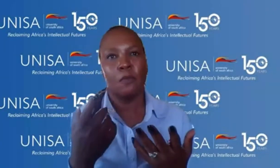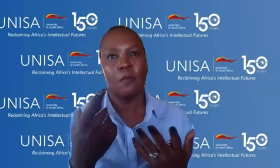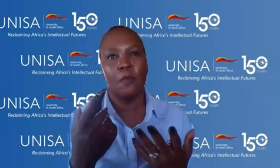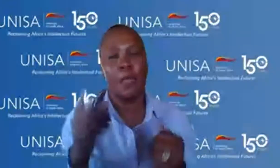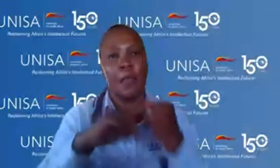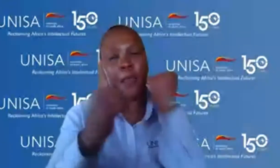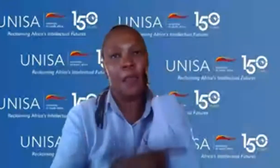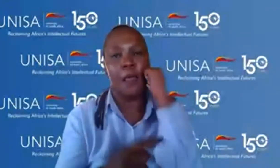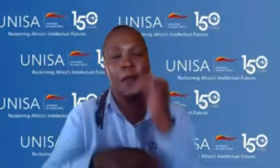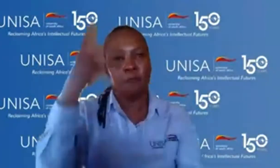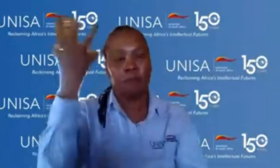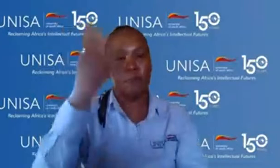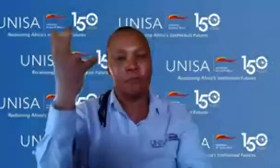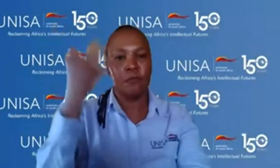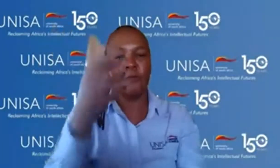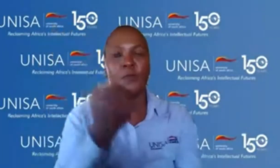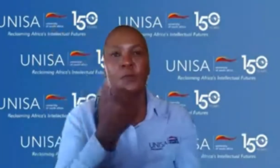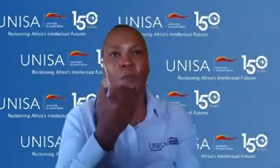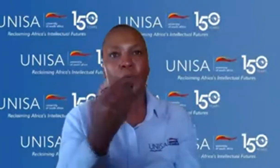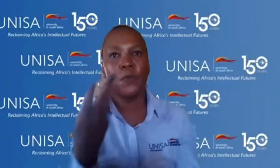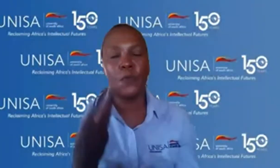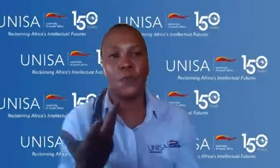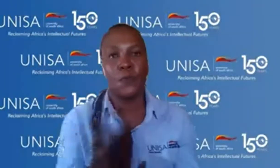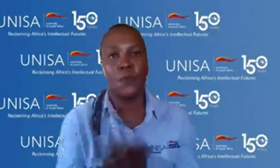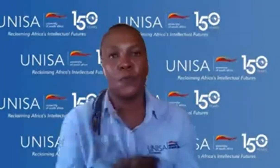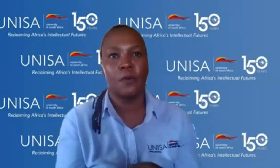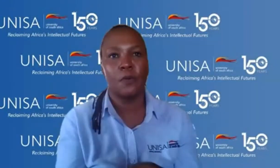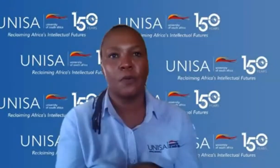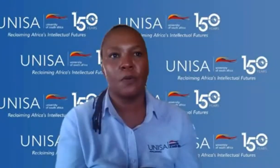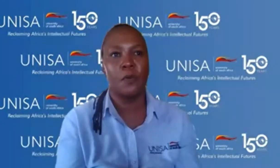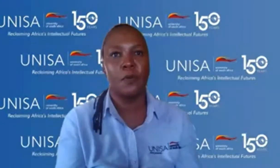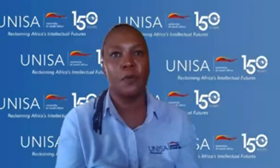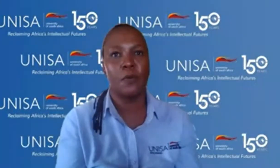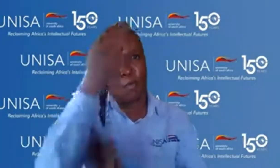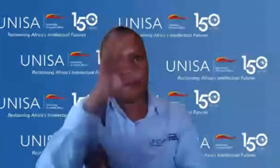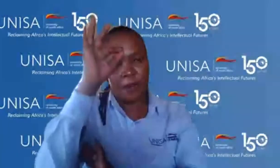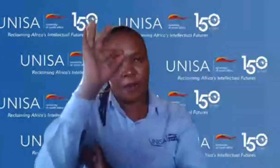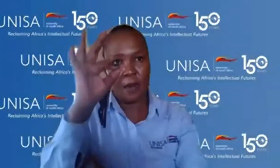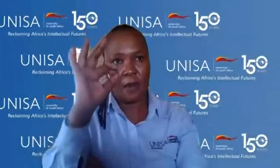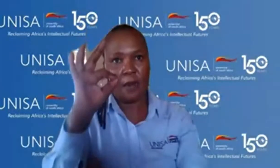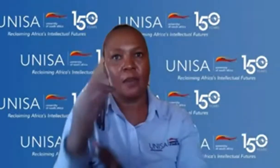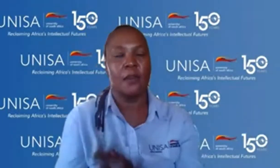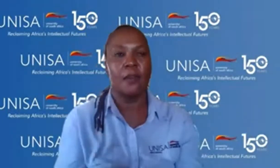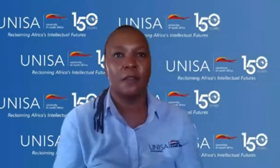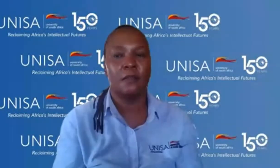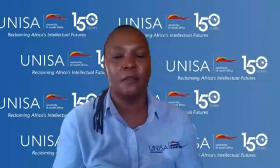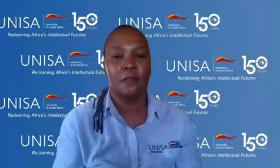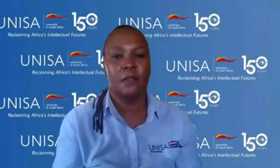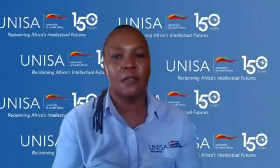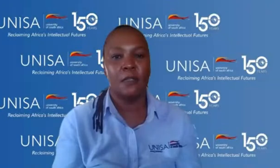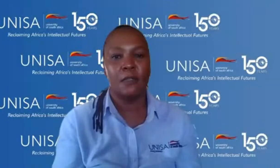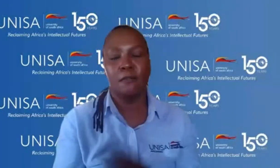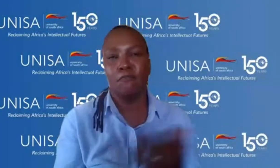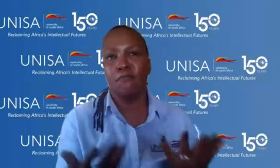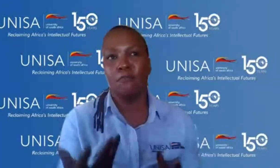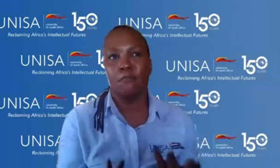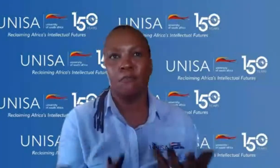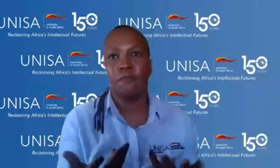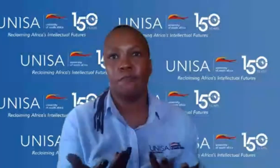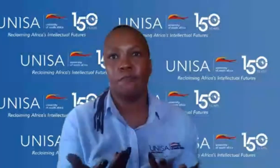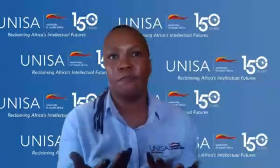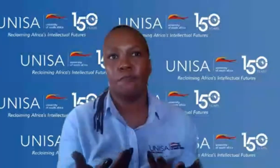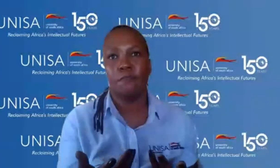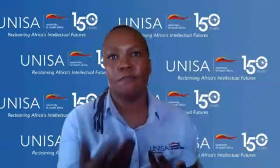presentation on student governance delivered by Ms. Margaret